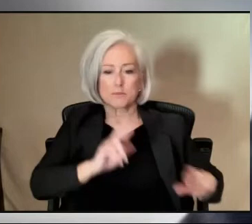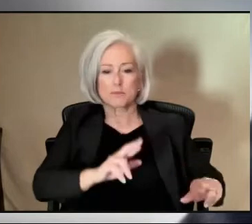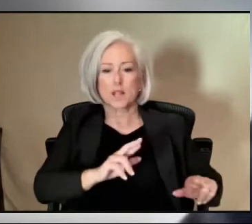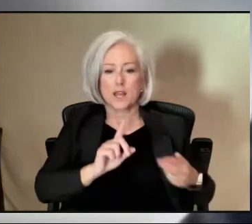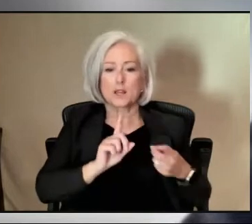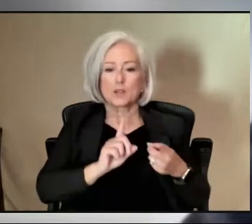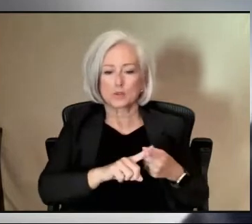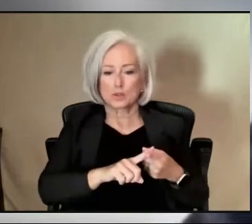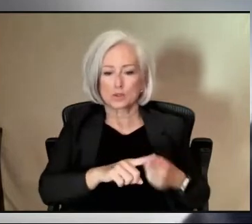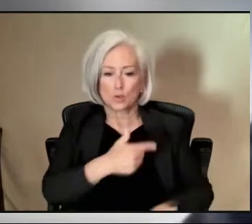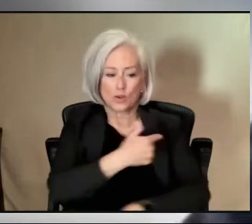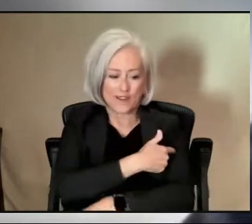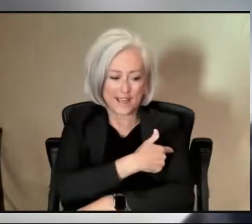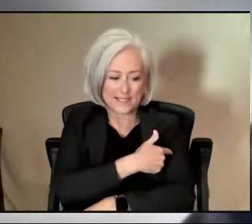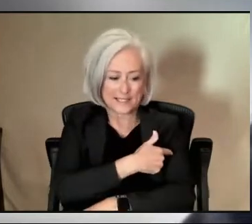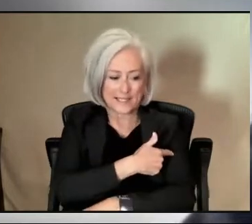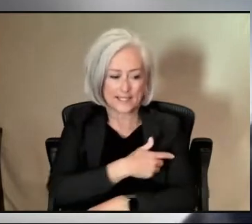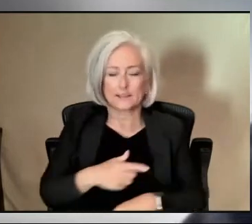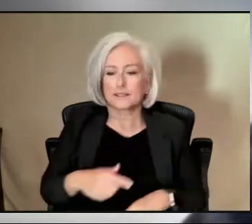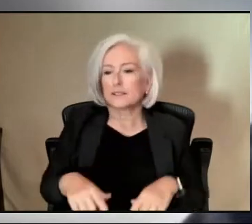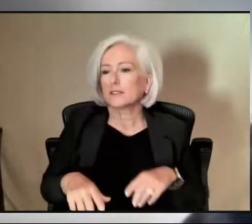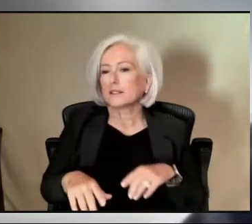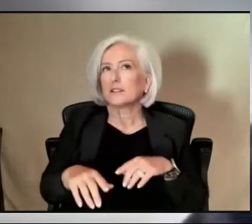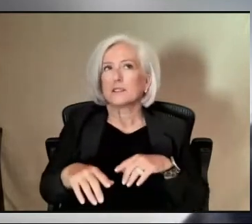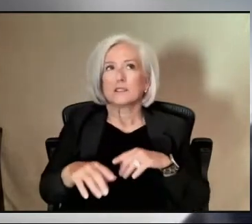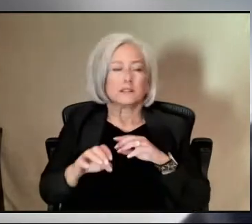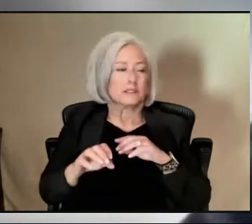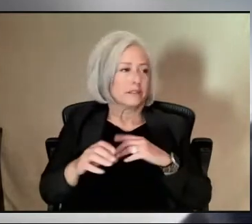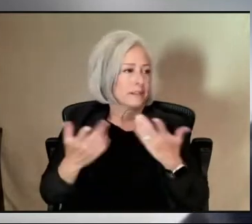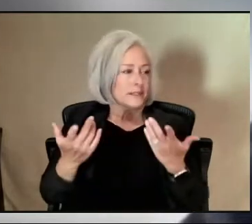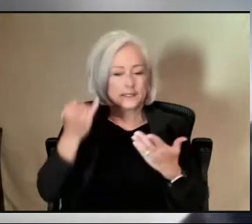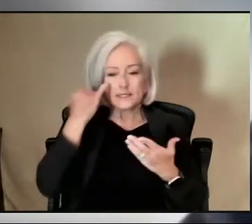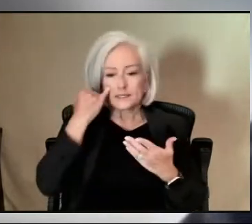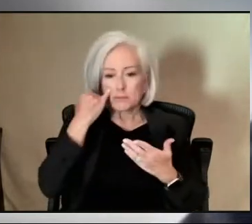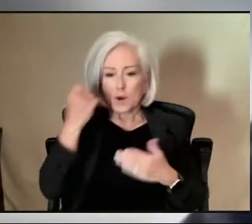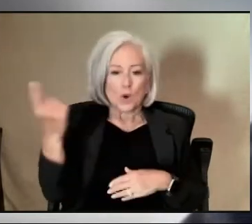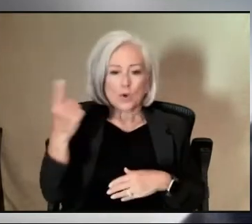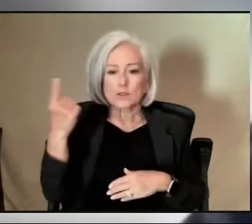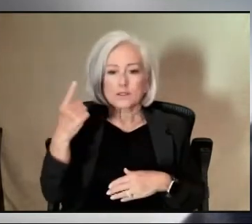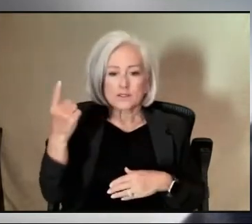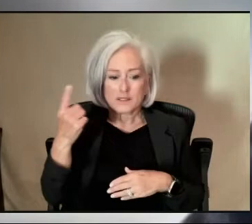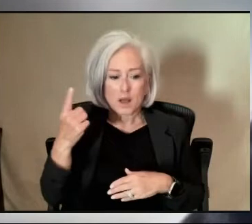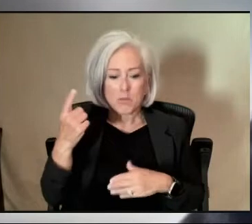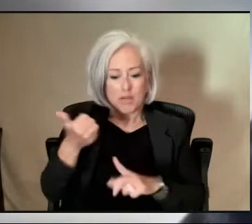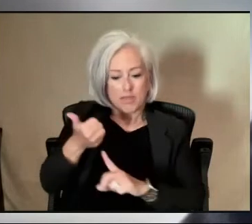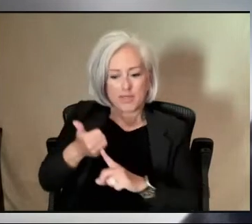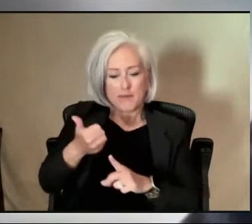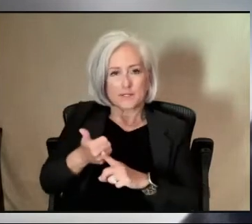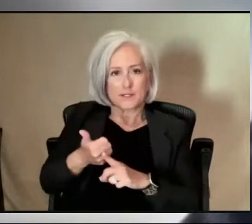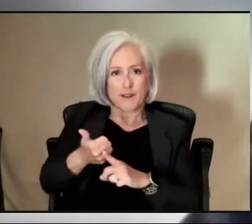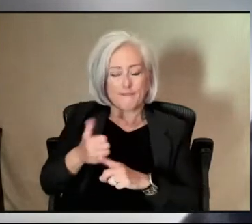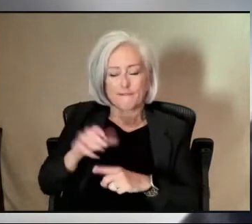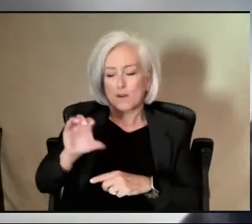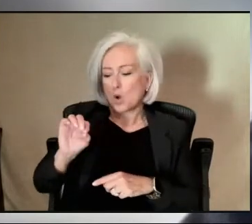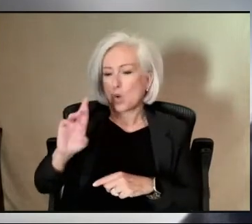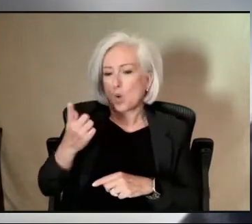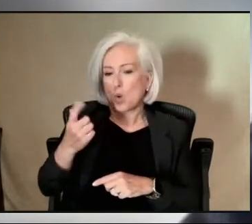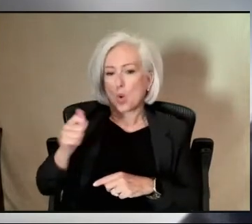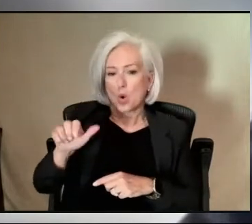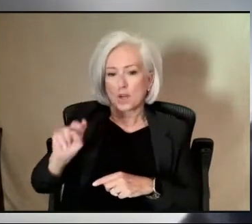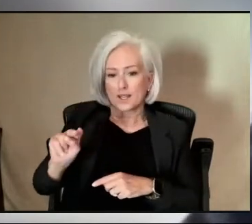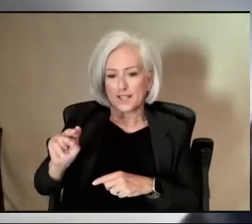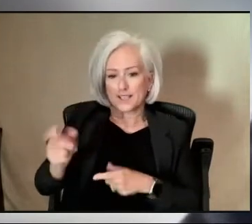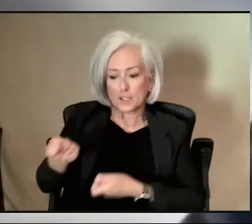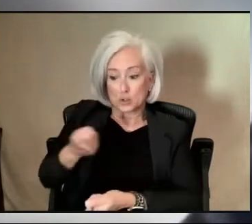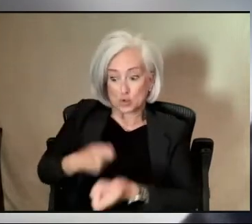take somebody heavily immunosuppressed from maybe an organ transplant. That's not the group to